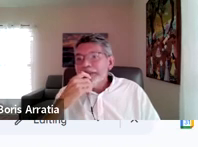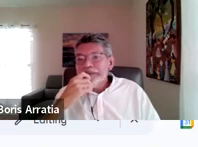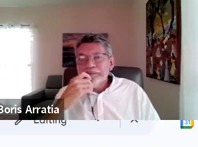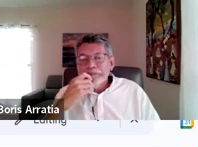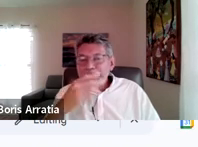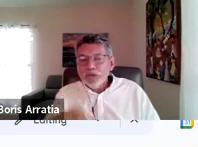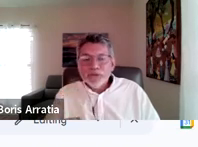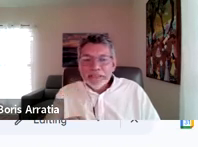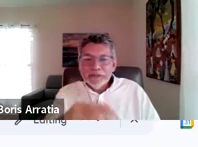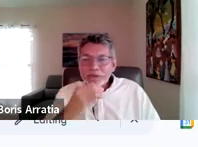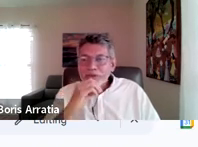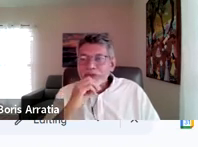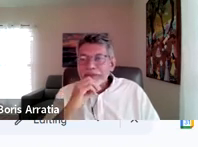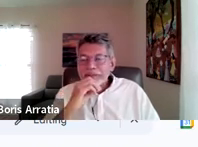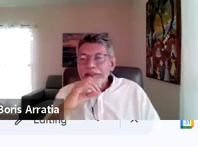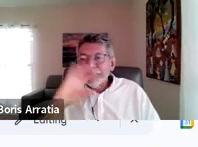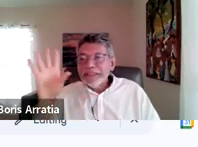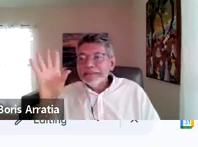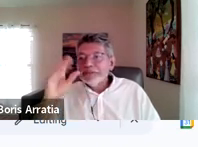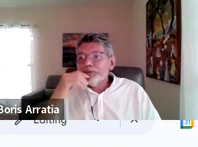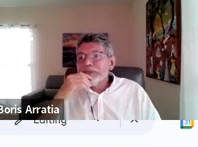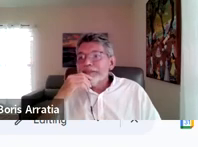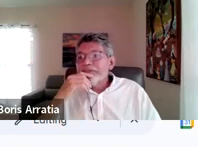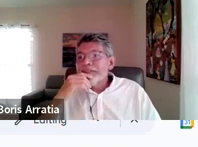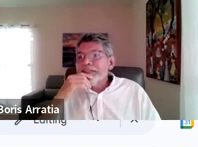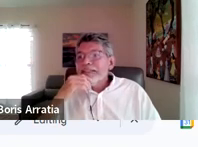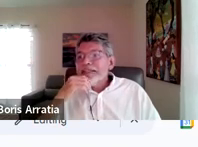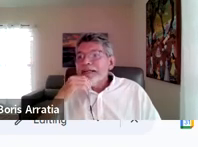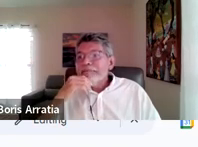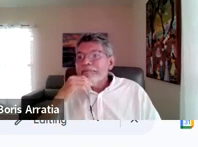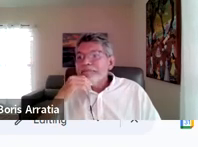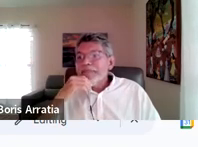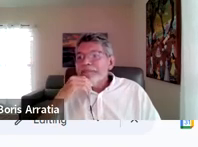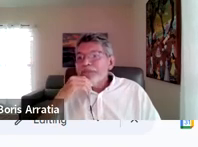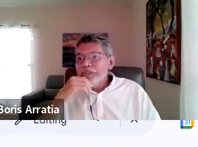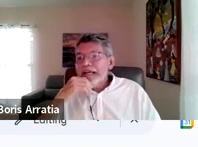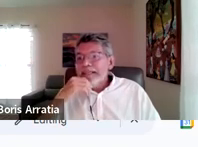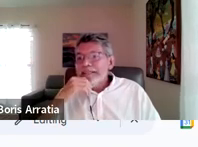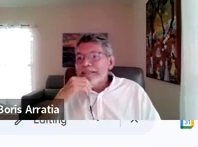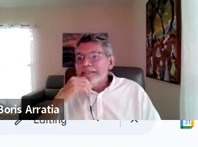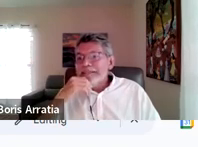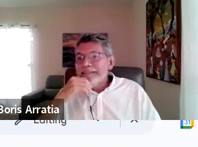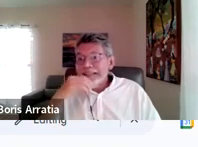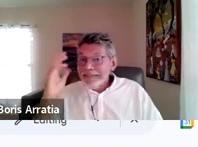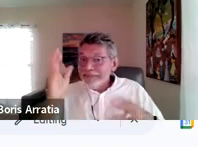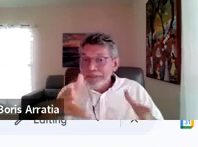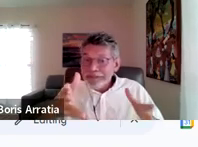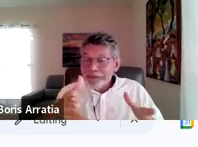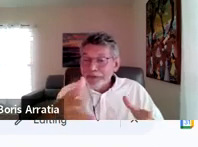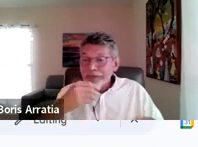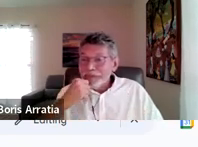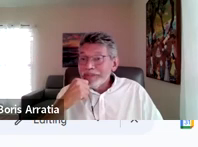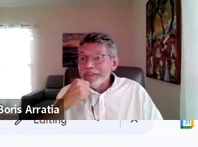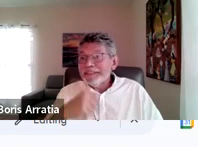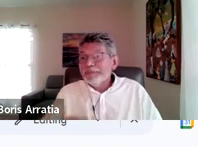I think we can learn. I mean, just talking to these three states that are really at the forefront, just highlighted, and these